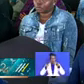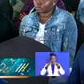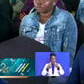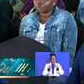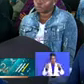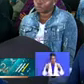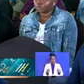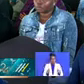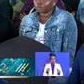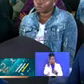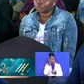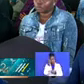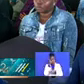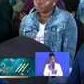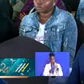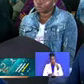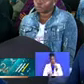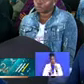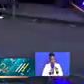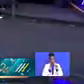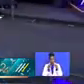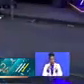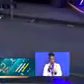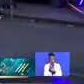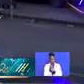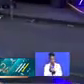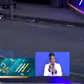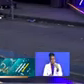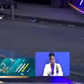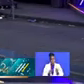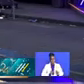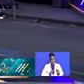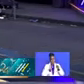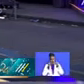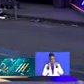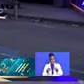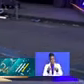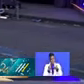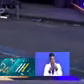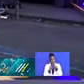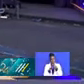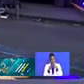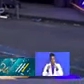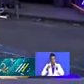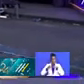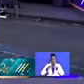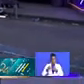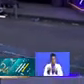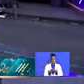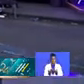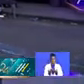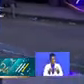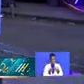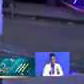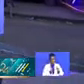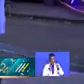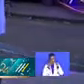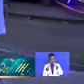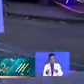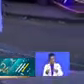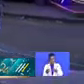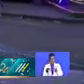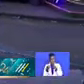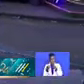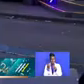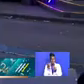because what they are coming to do is that they are coming to convenant they are coming to break bread